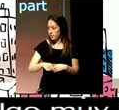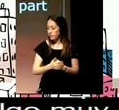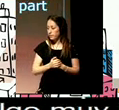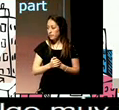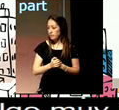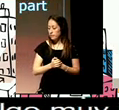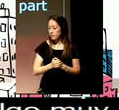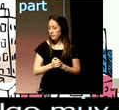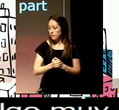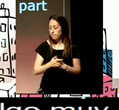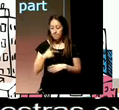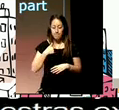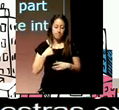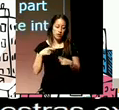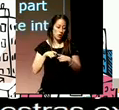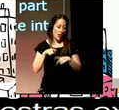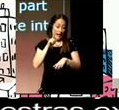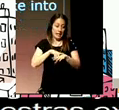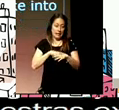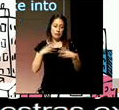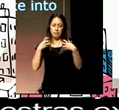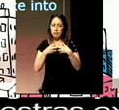for us in our lives.